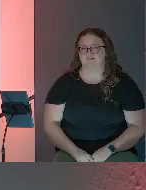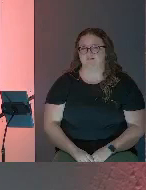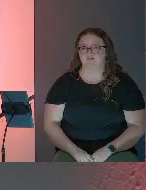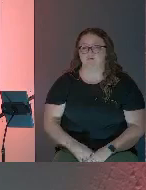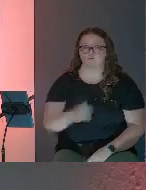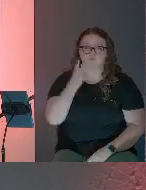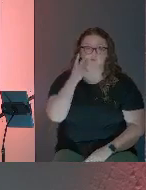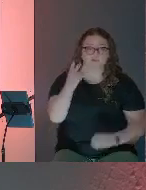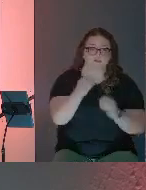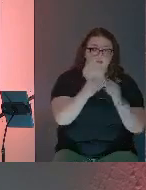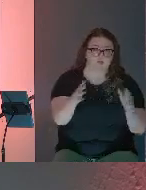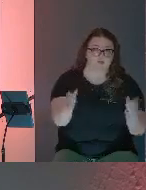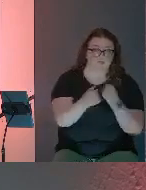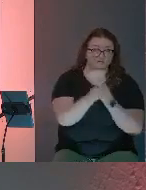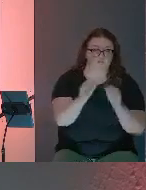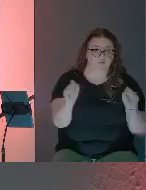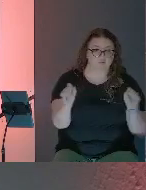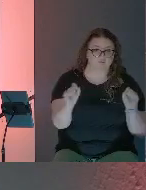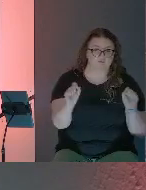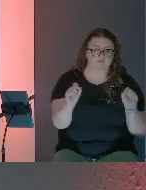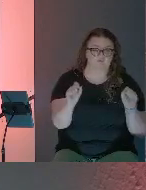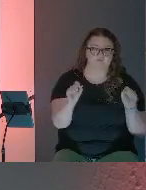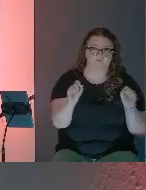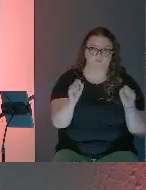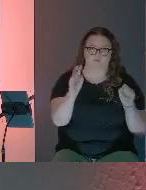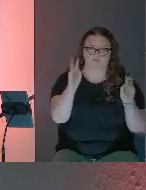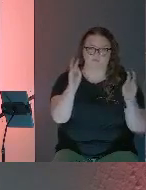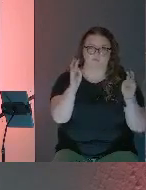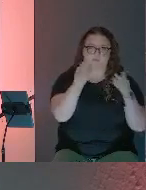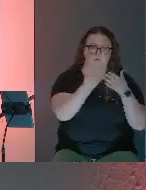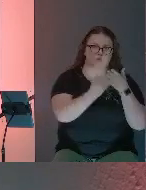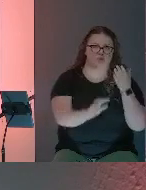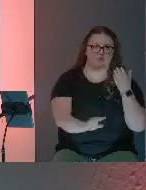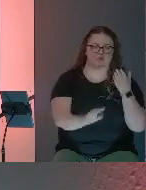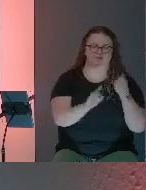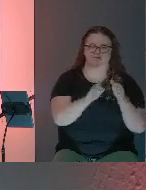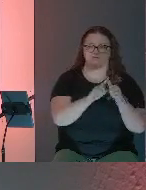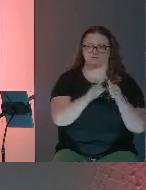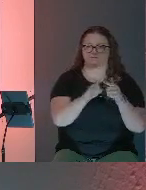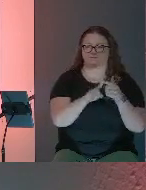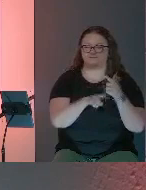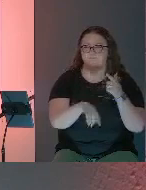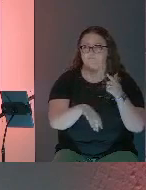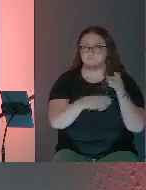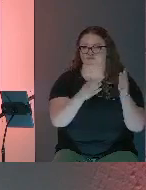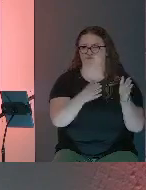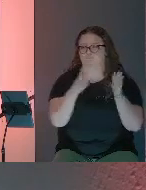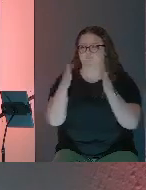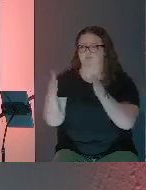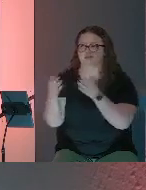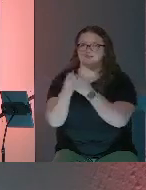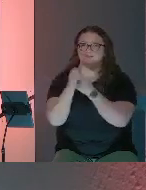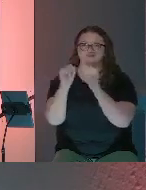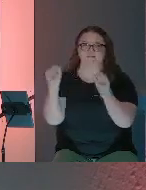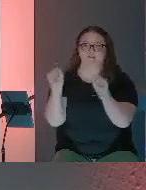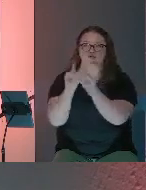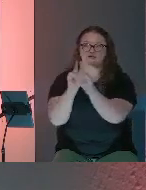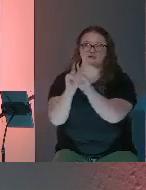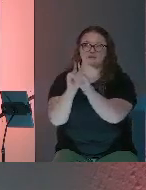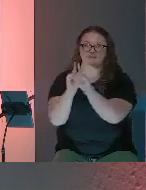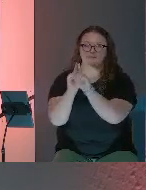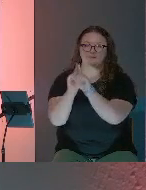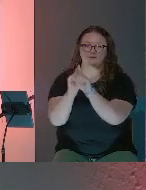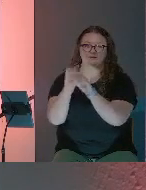saved. There's the birth, the new birth, and the saved discipled.